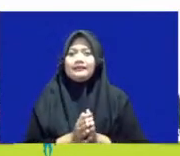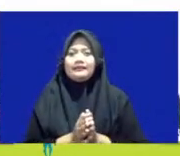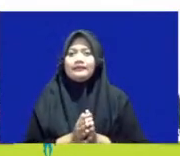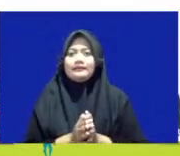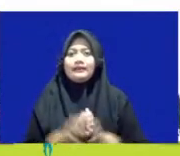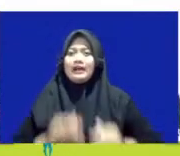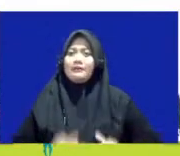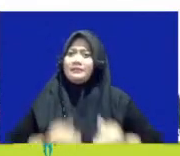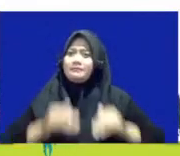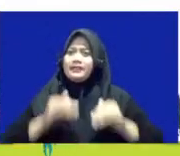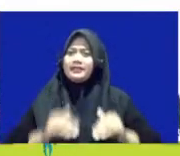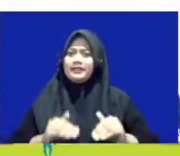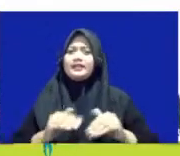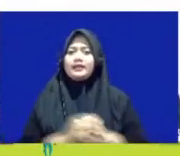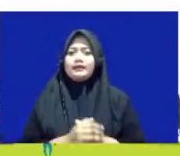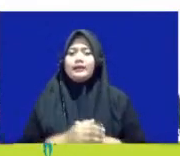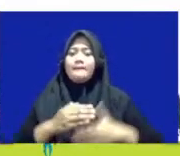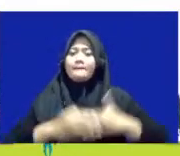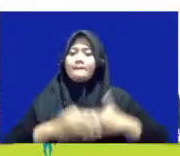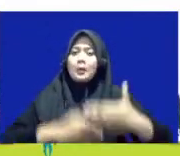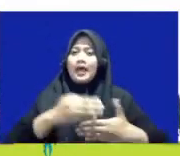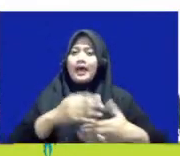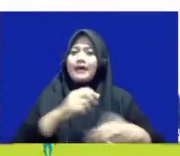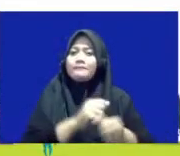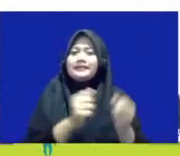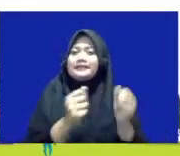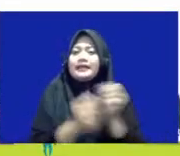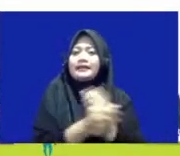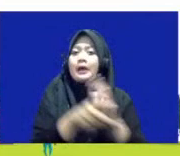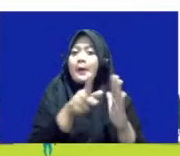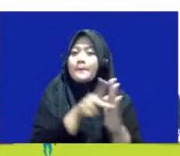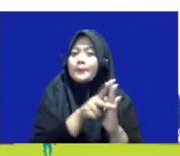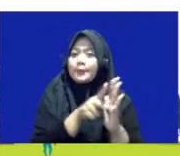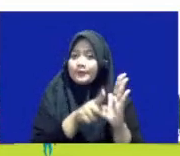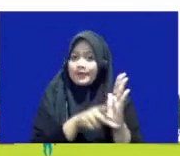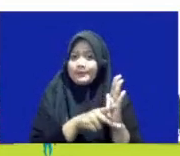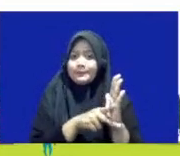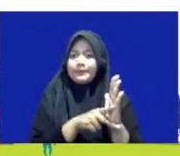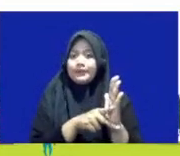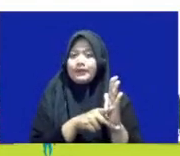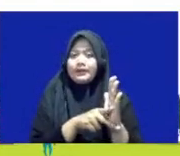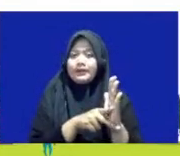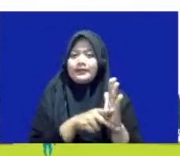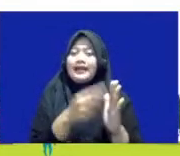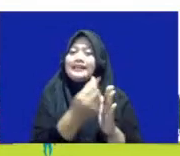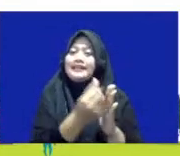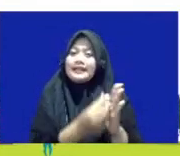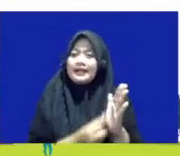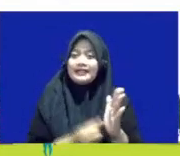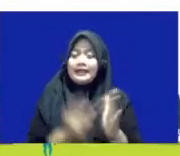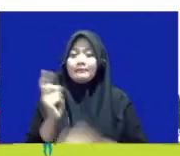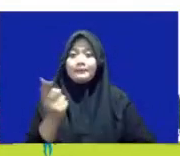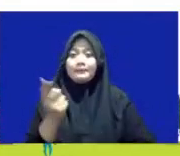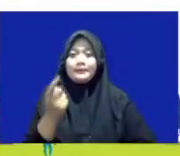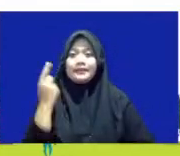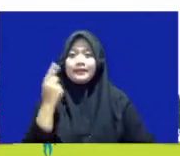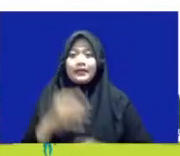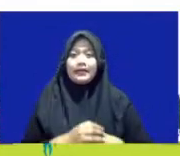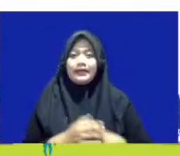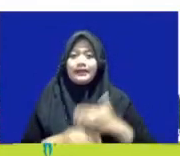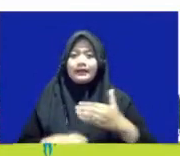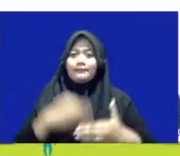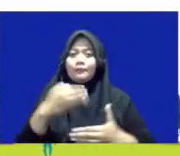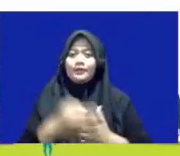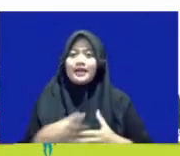is comprised of government fund and national and international corporate and individual contributions.